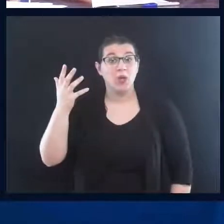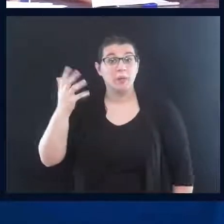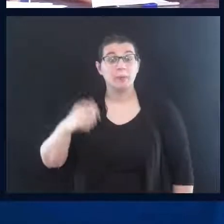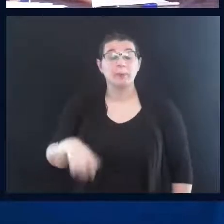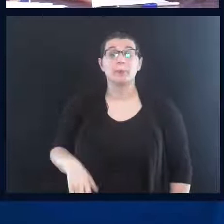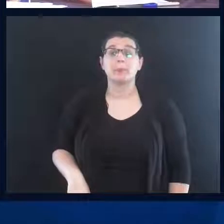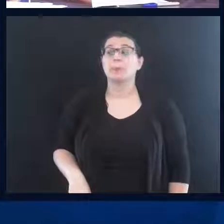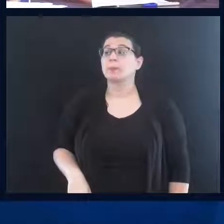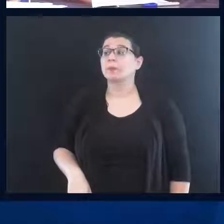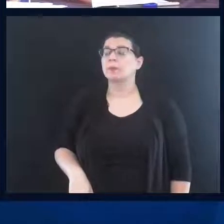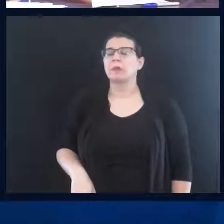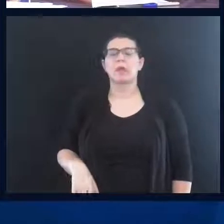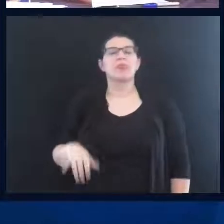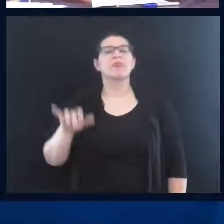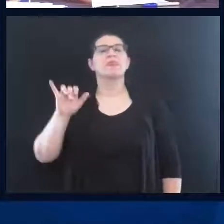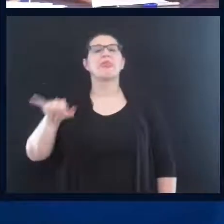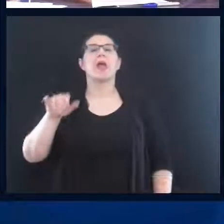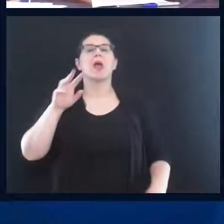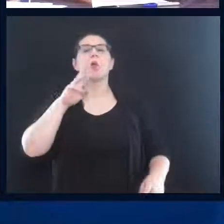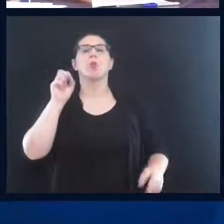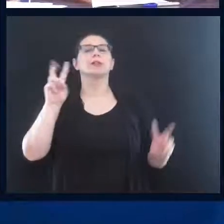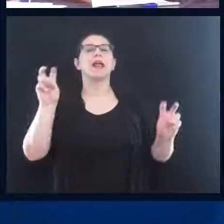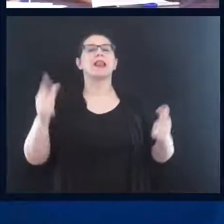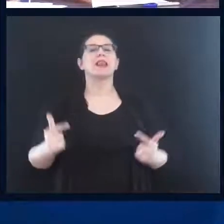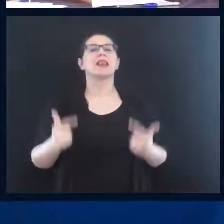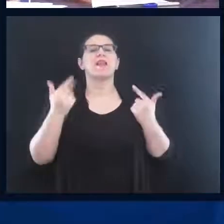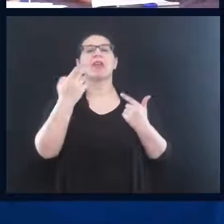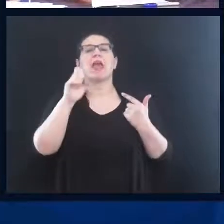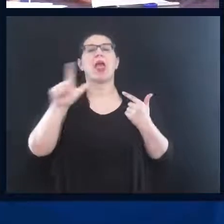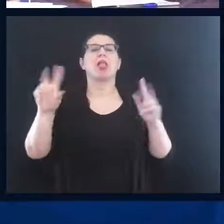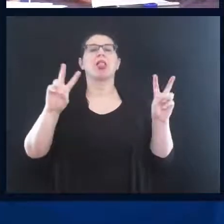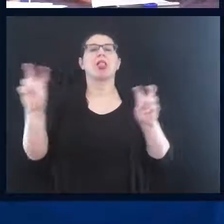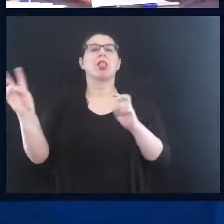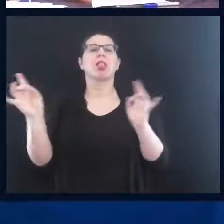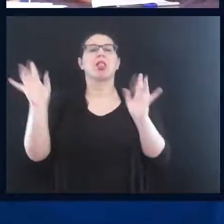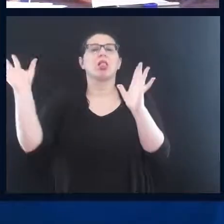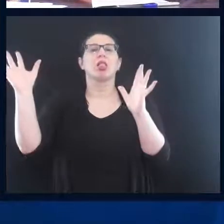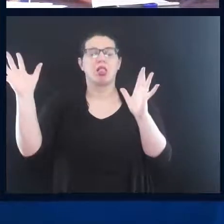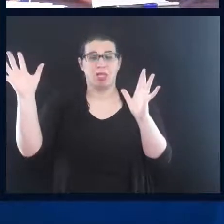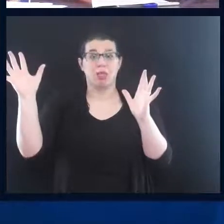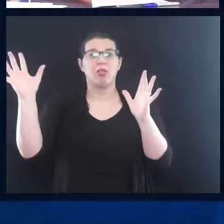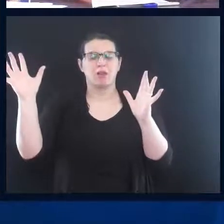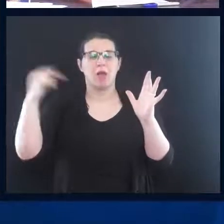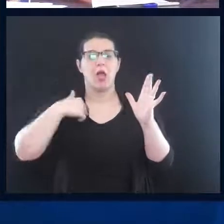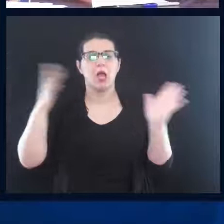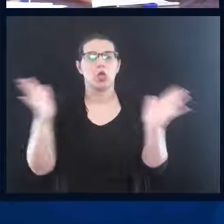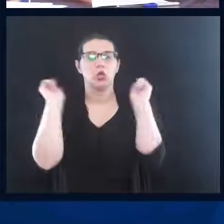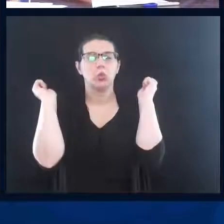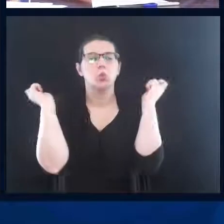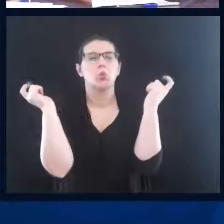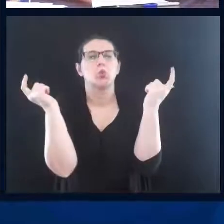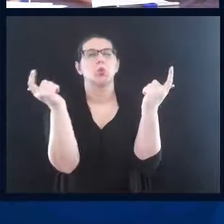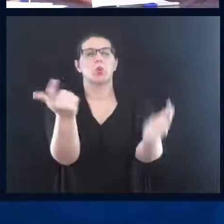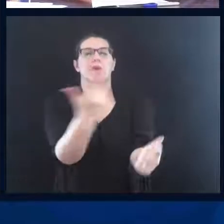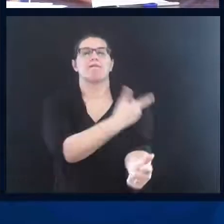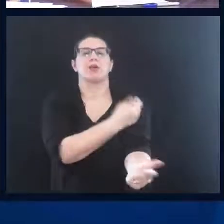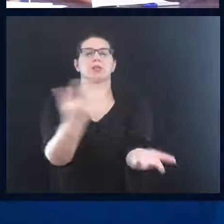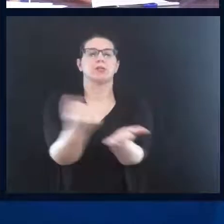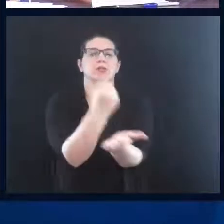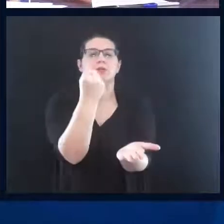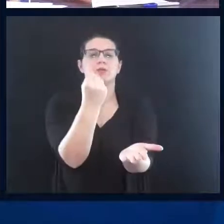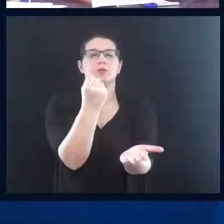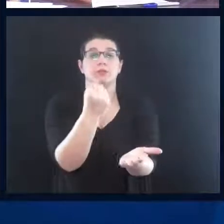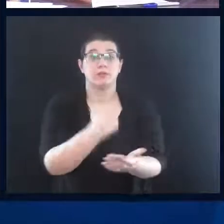it was a living hell, and I would encourage everyone to get vaccinated. You